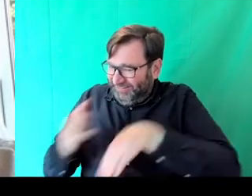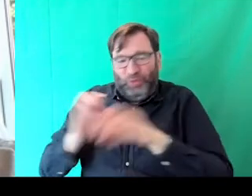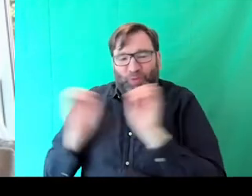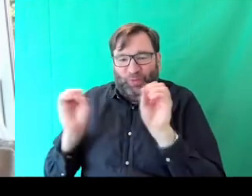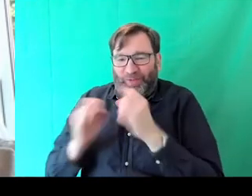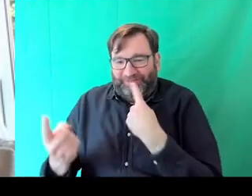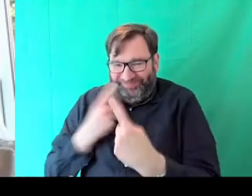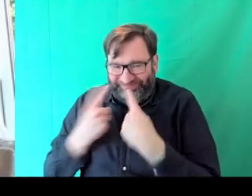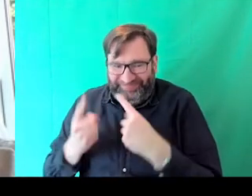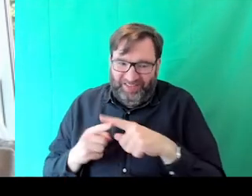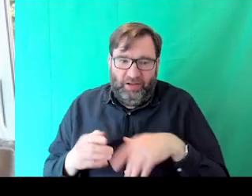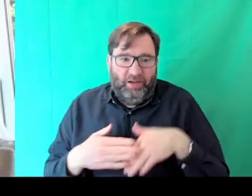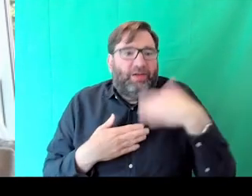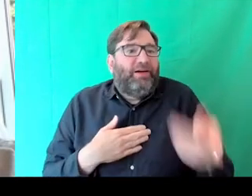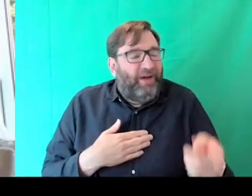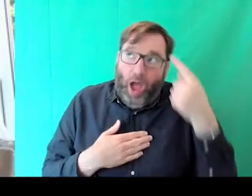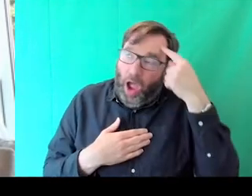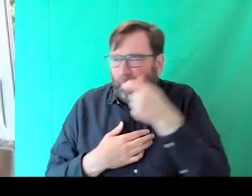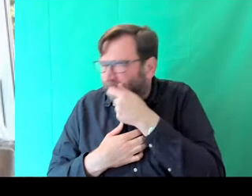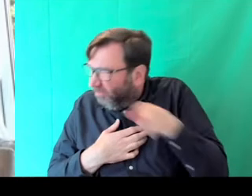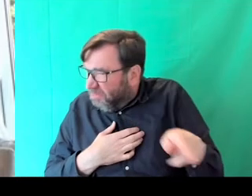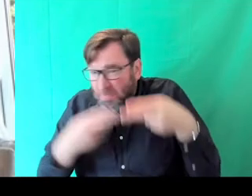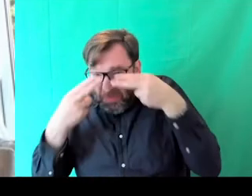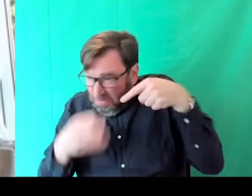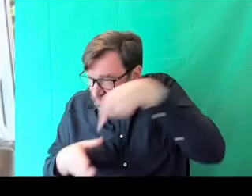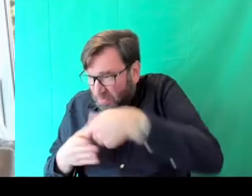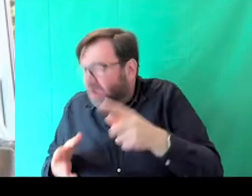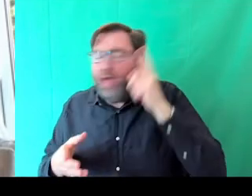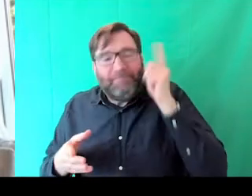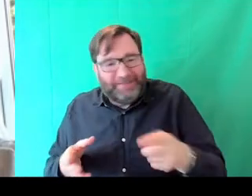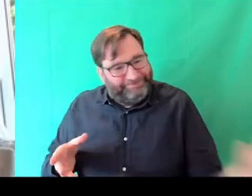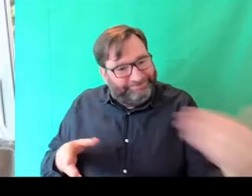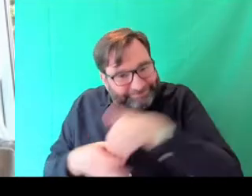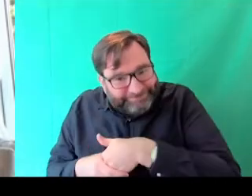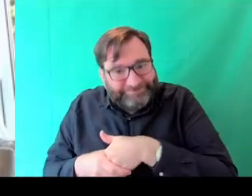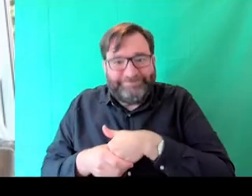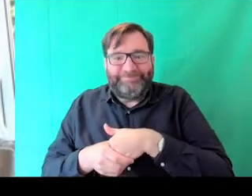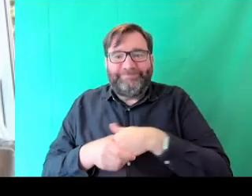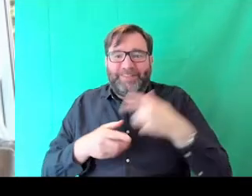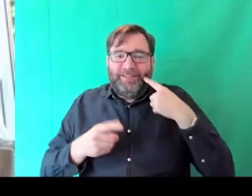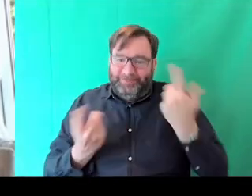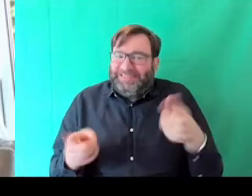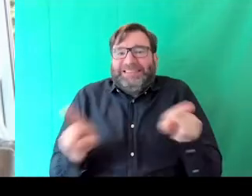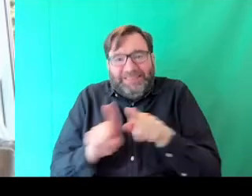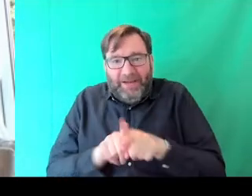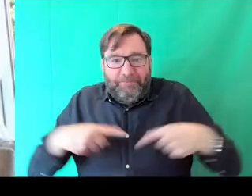people is really some of the best advice I think that can really be had, and not being afraid to have that